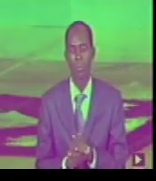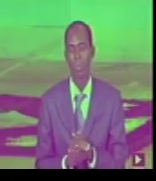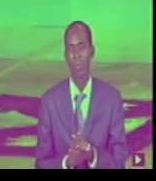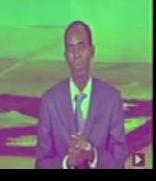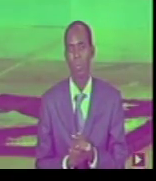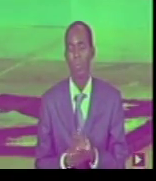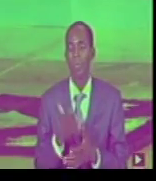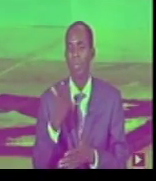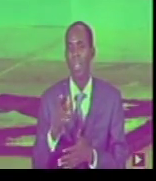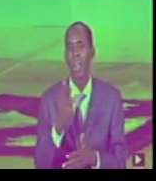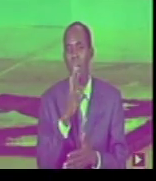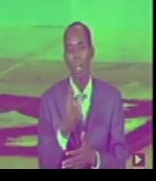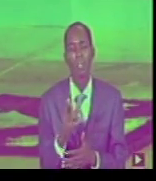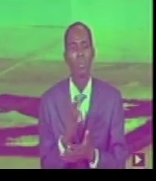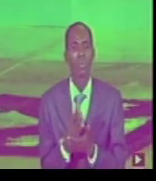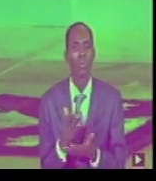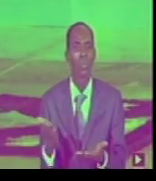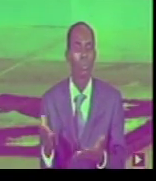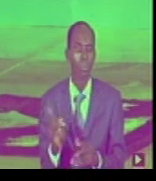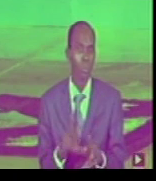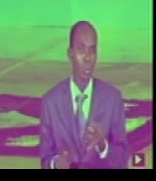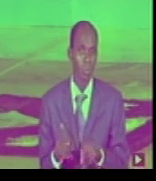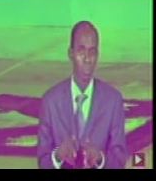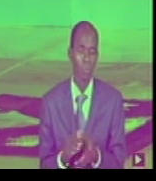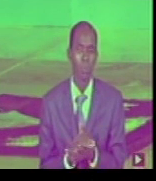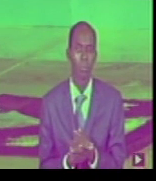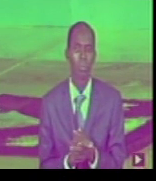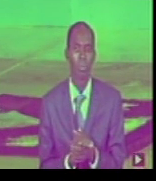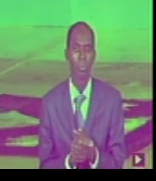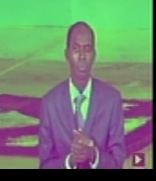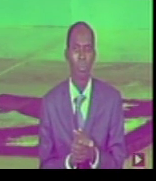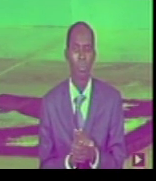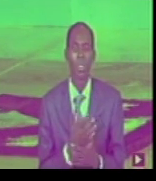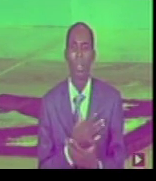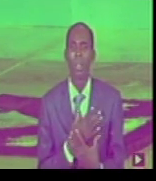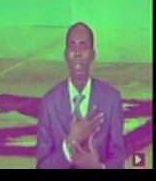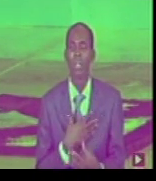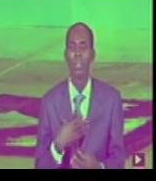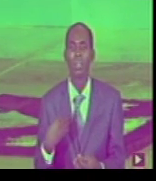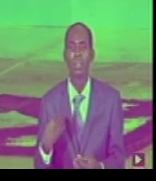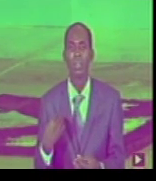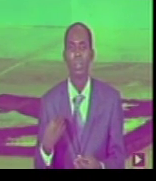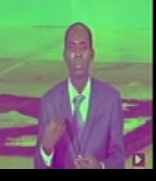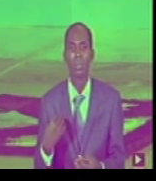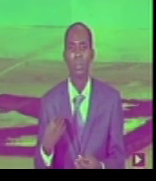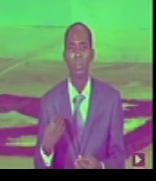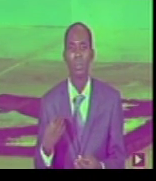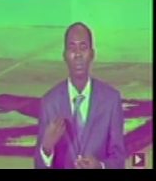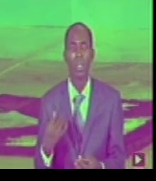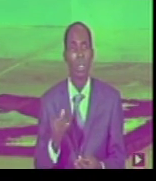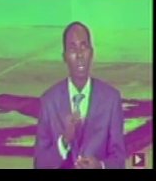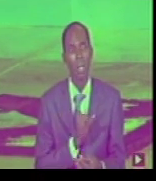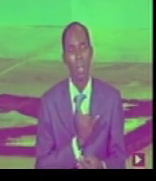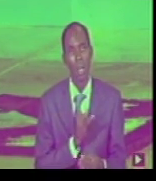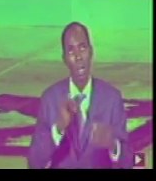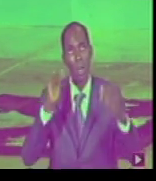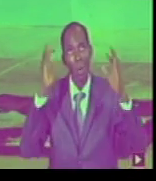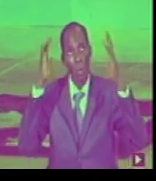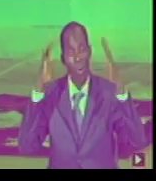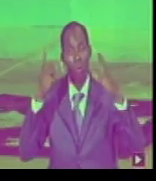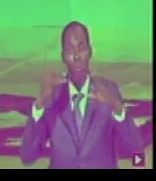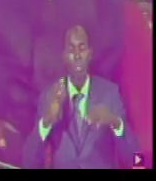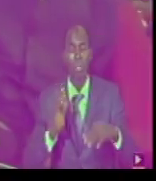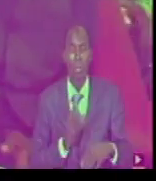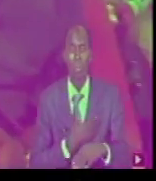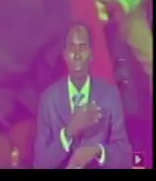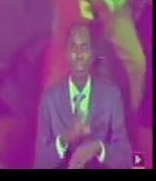There are some people, and I hope our church does not